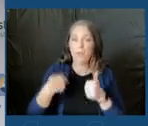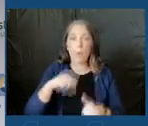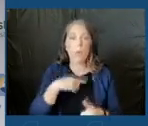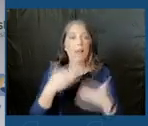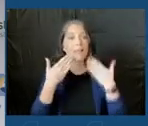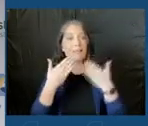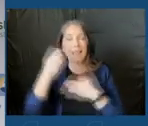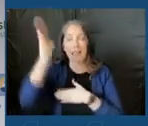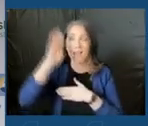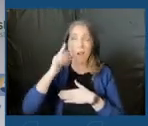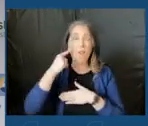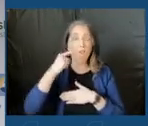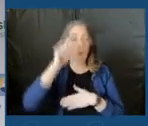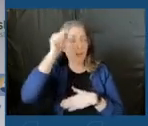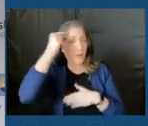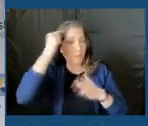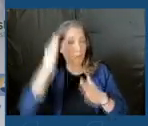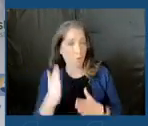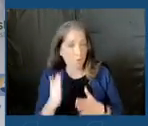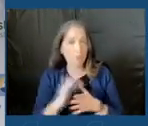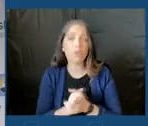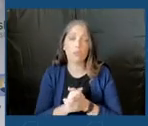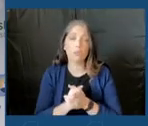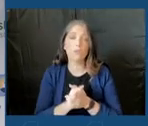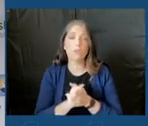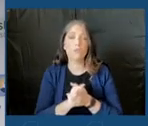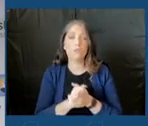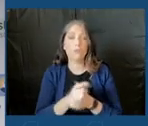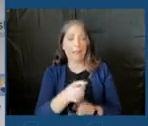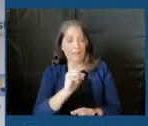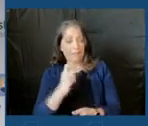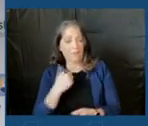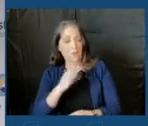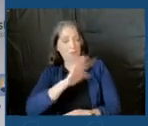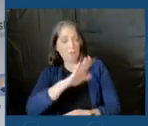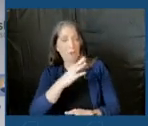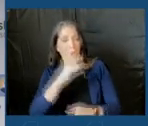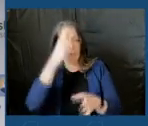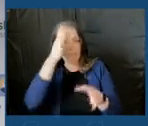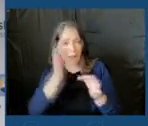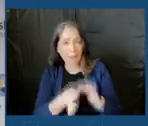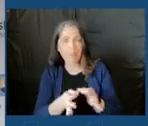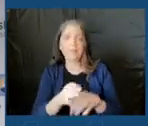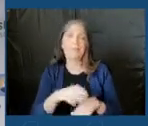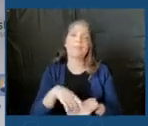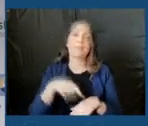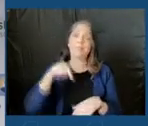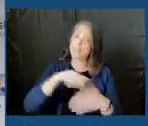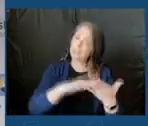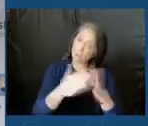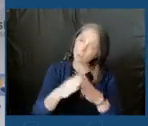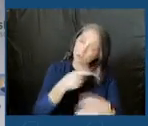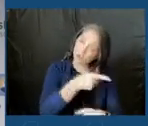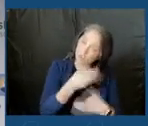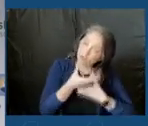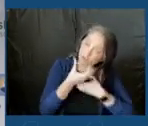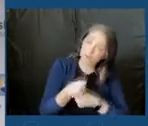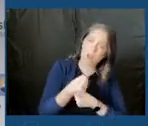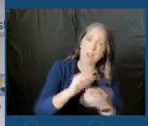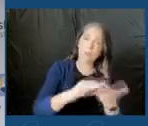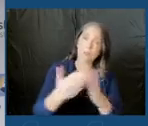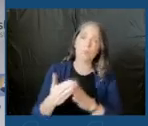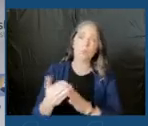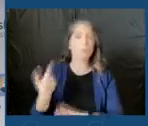her, for allowing us the faith that she has in this community. We are determined to do her